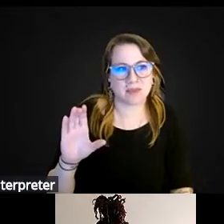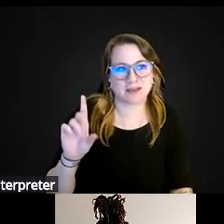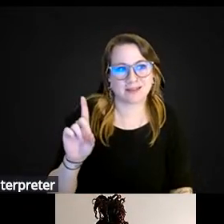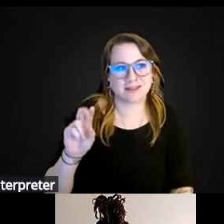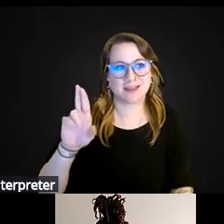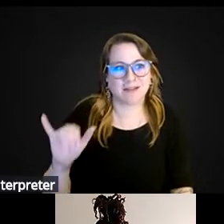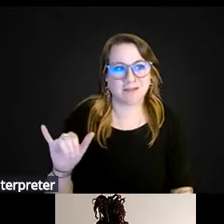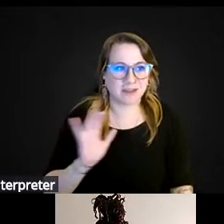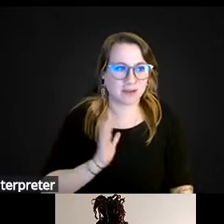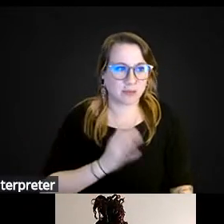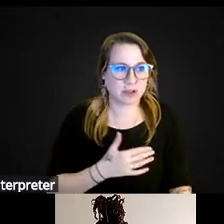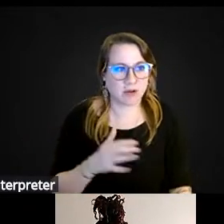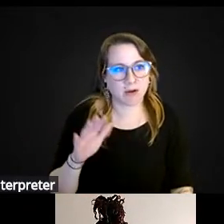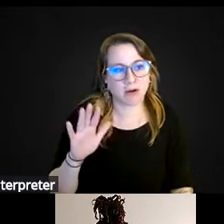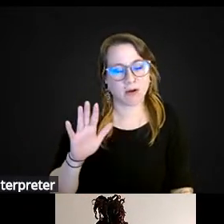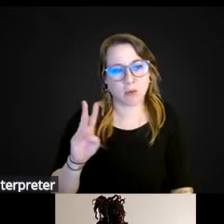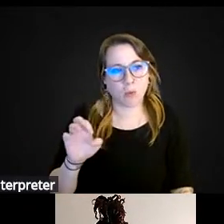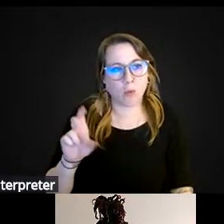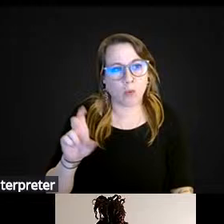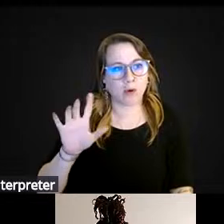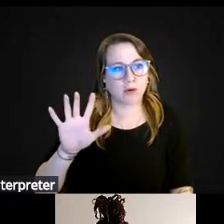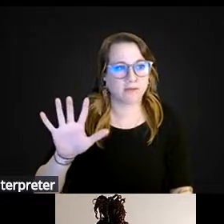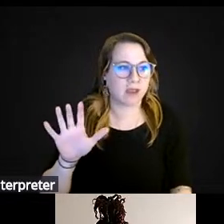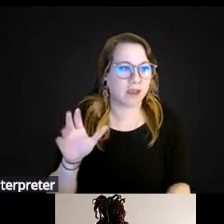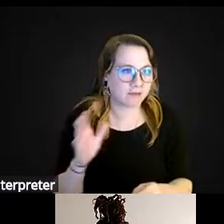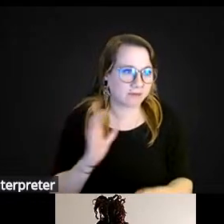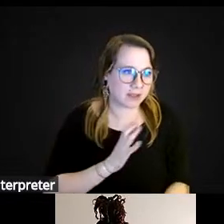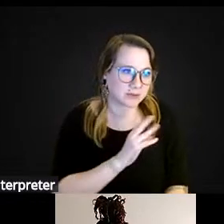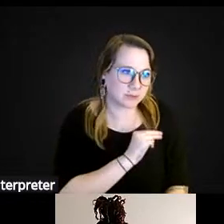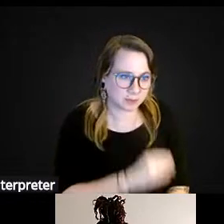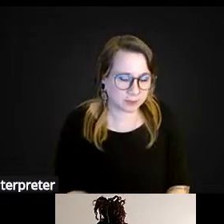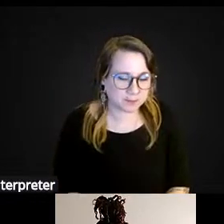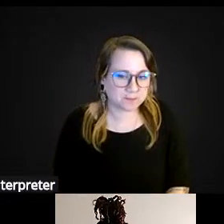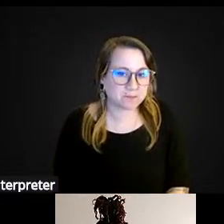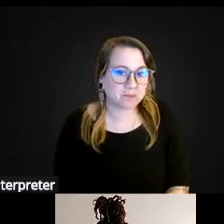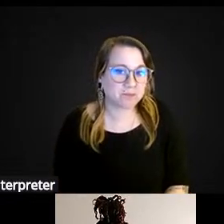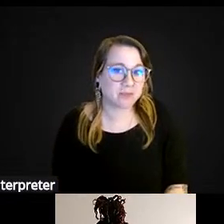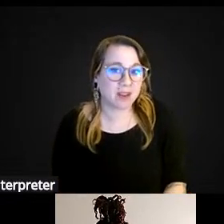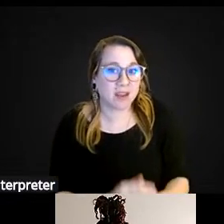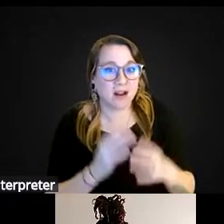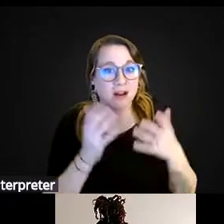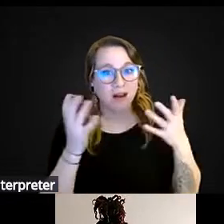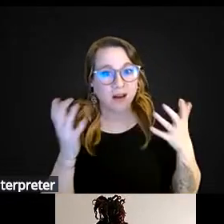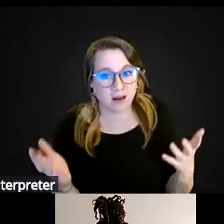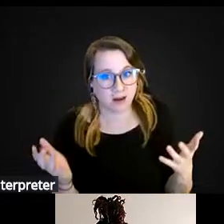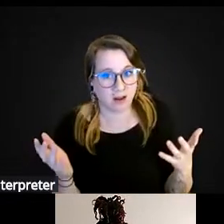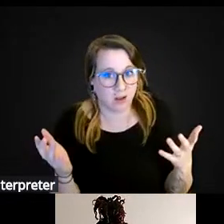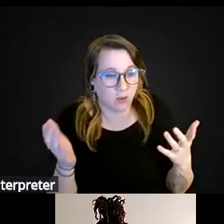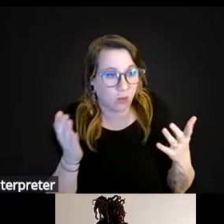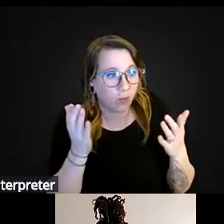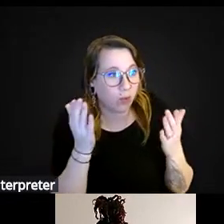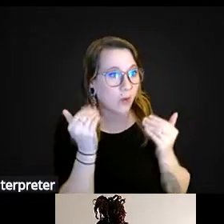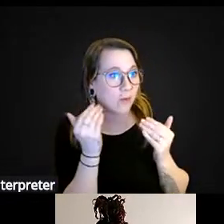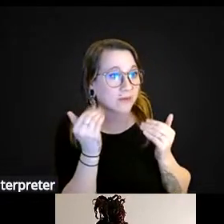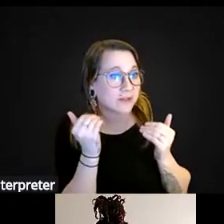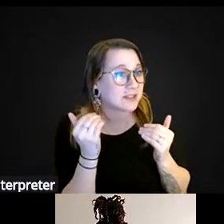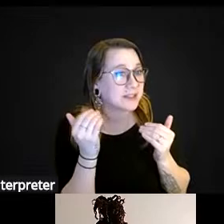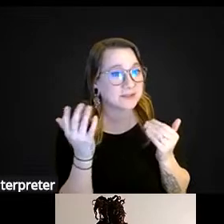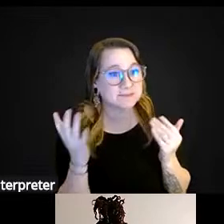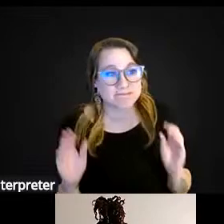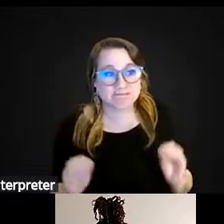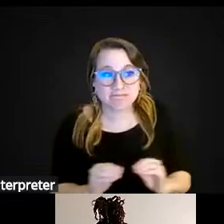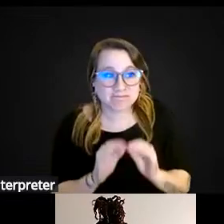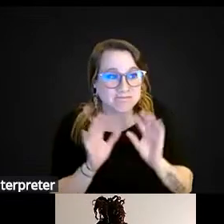council member. So it will take years. Hopefully, if there's a miracle, they